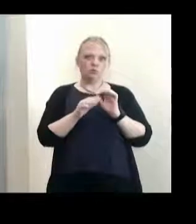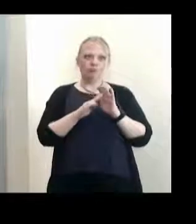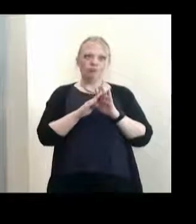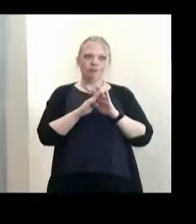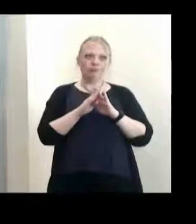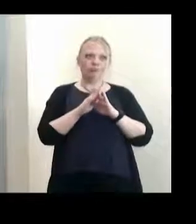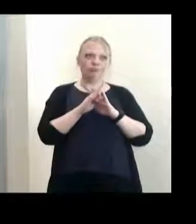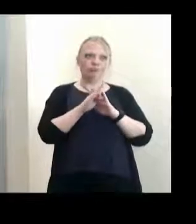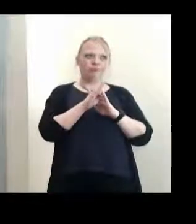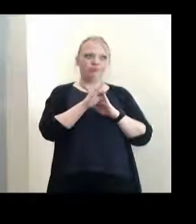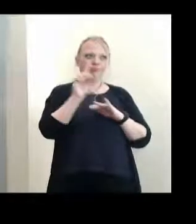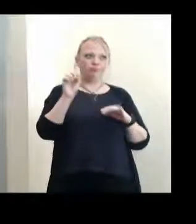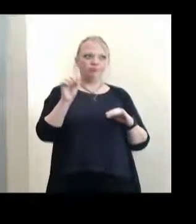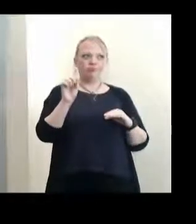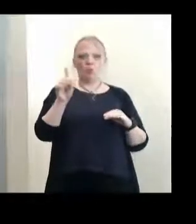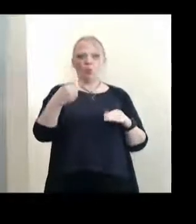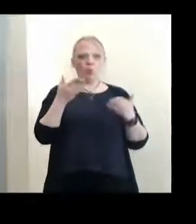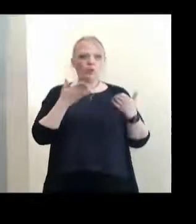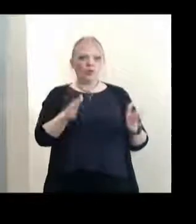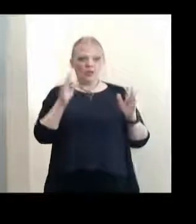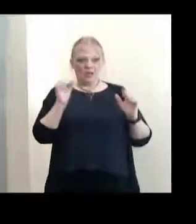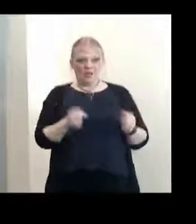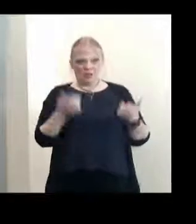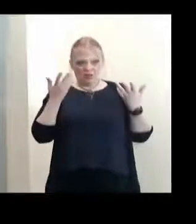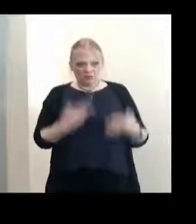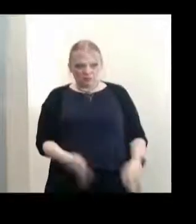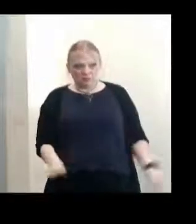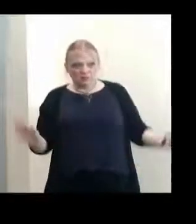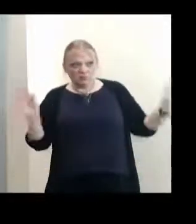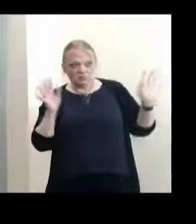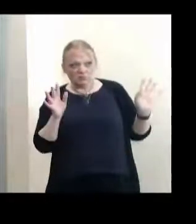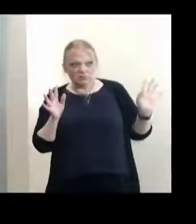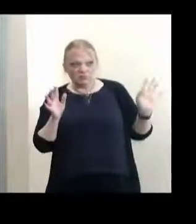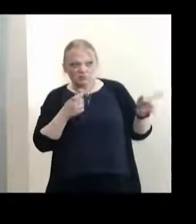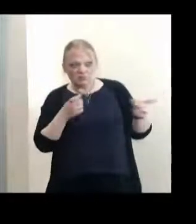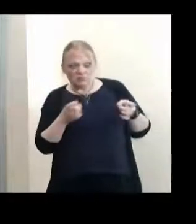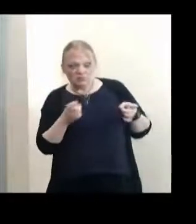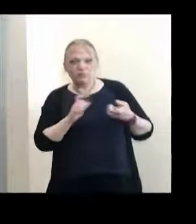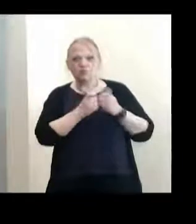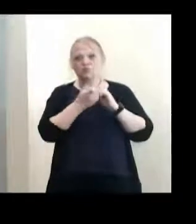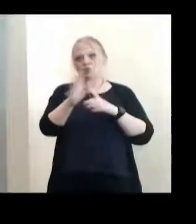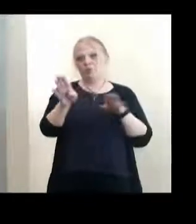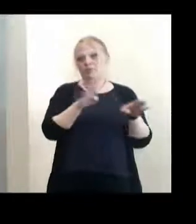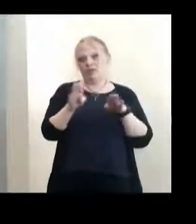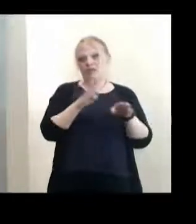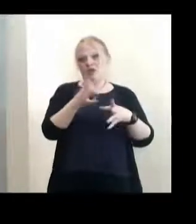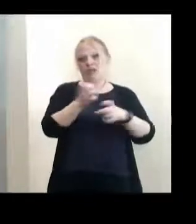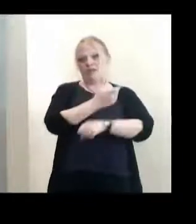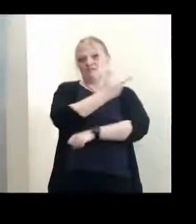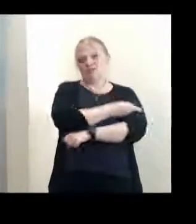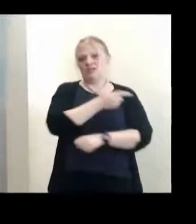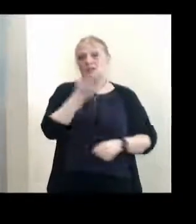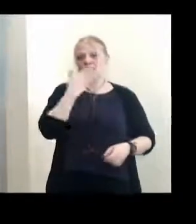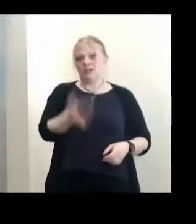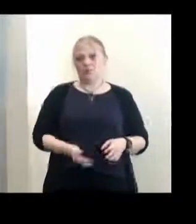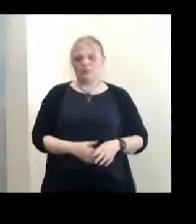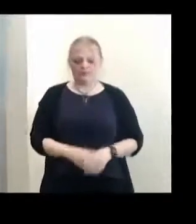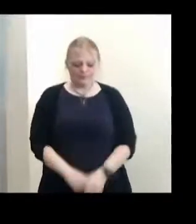the only way we can get out of it, and we do have control, is by changing our behavior and getting vaccinated. Thanks.